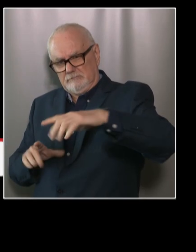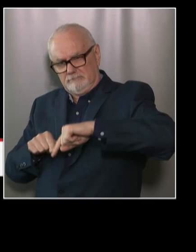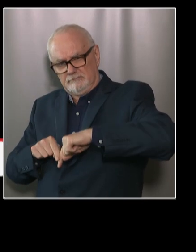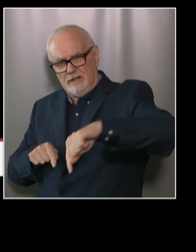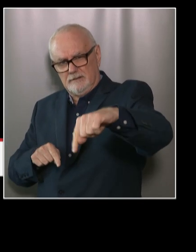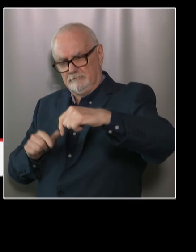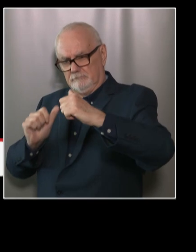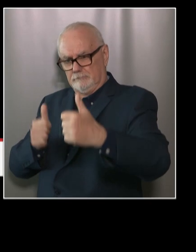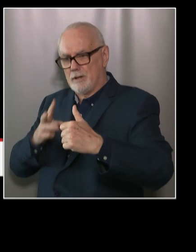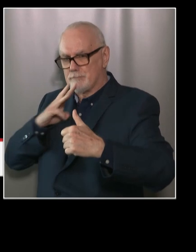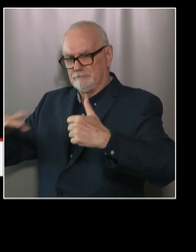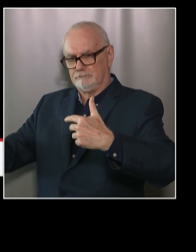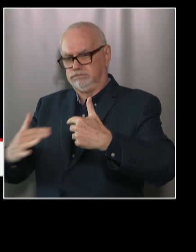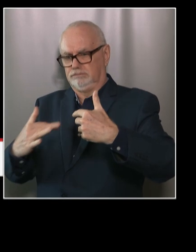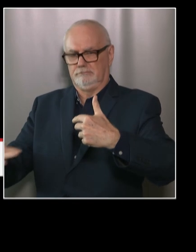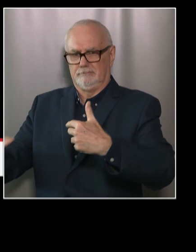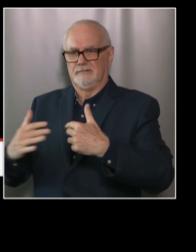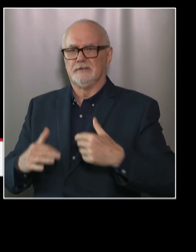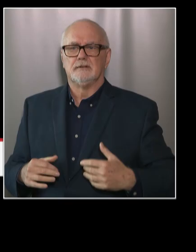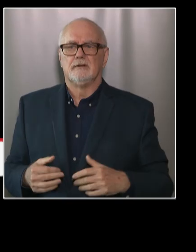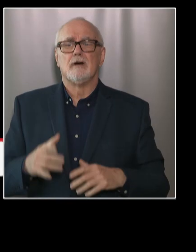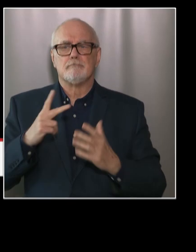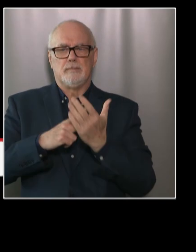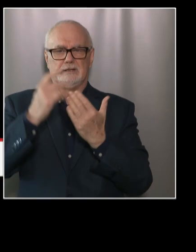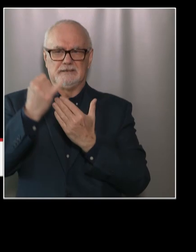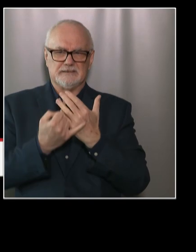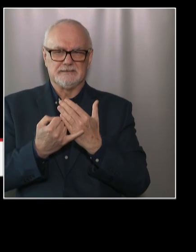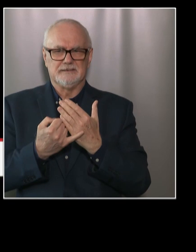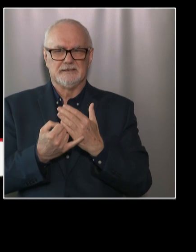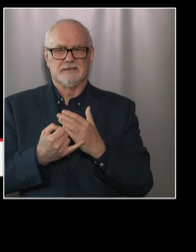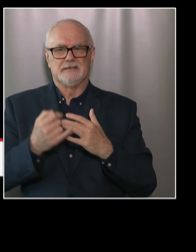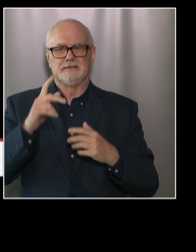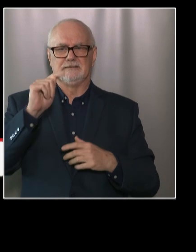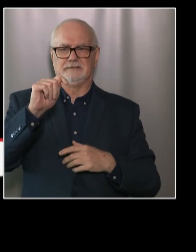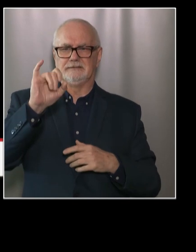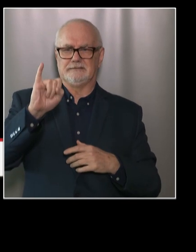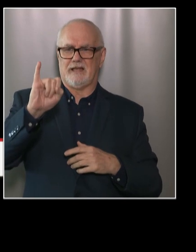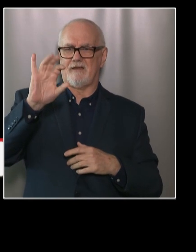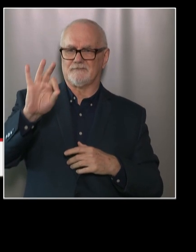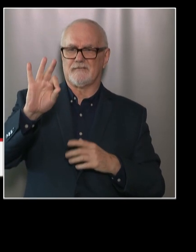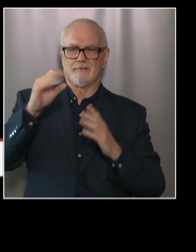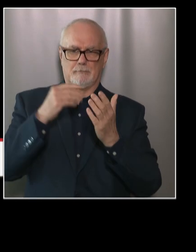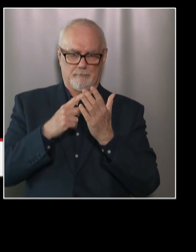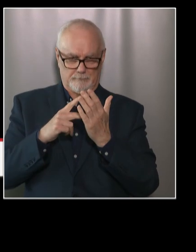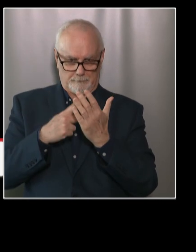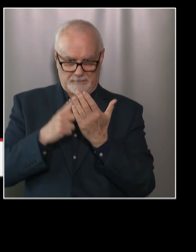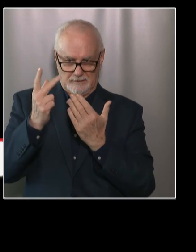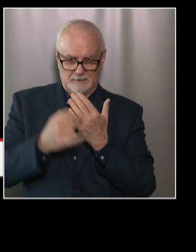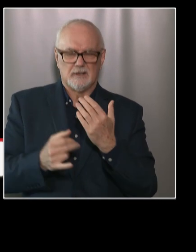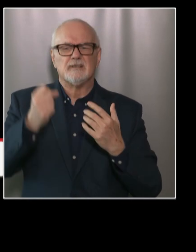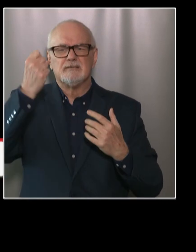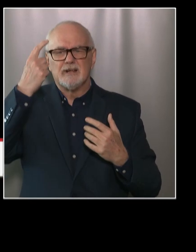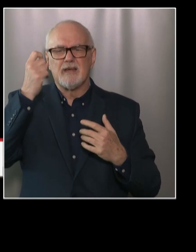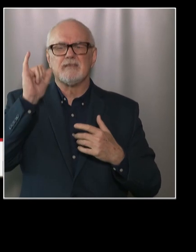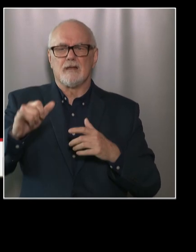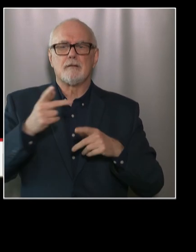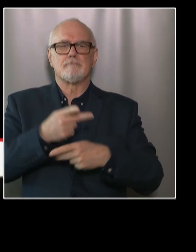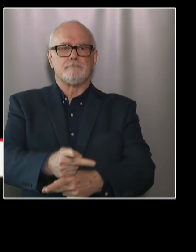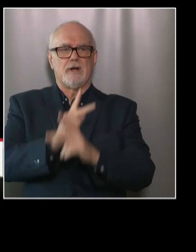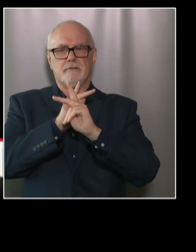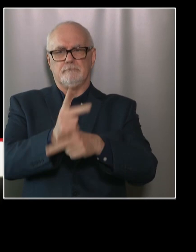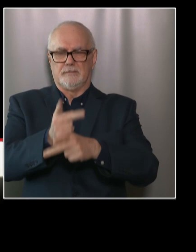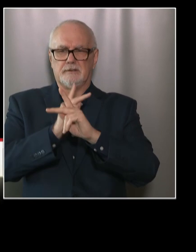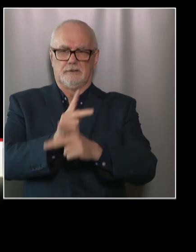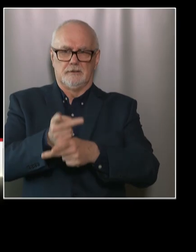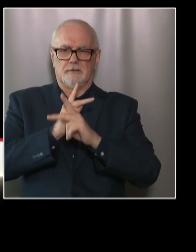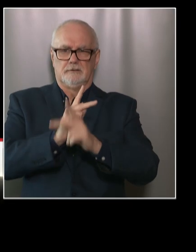history. And it was paid off 15 years early. That tells you that not only did it transform and allow this project to